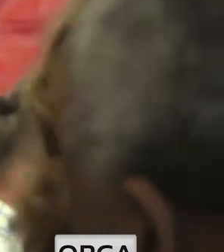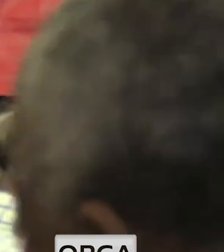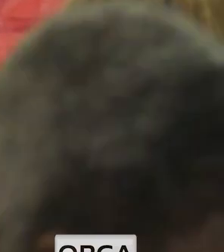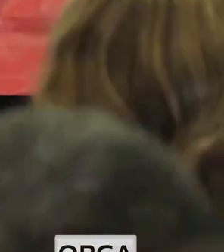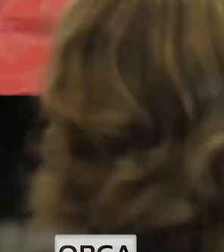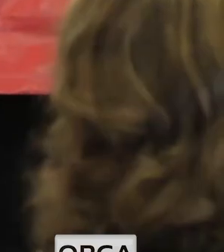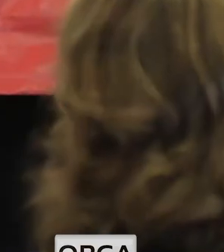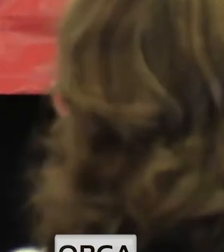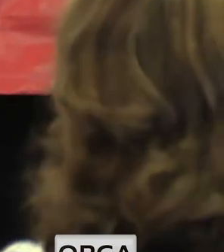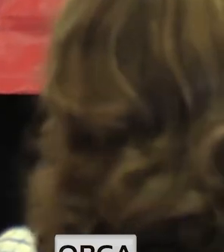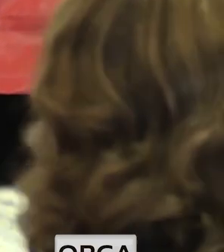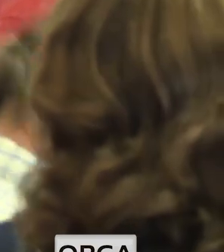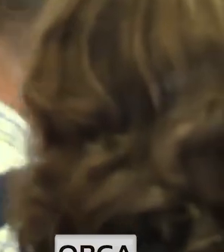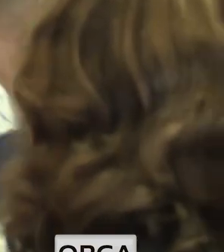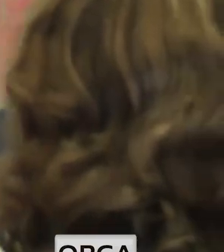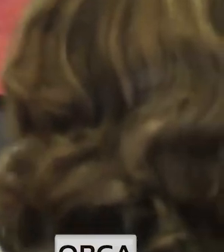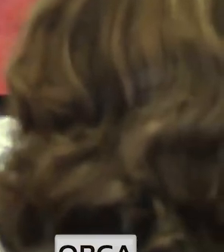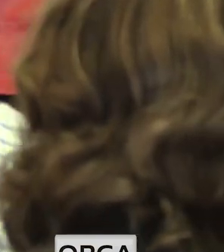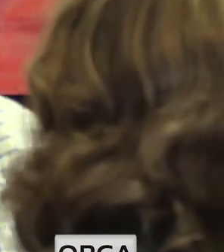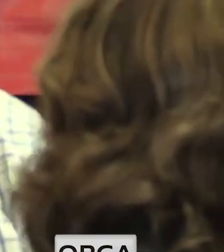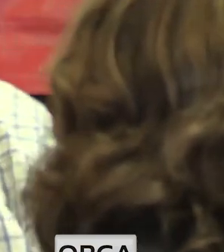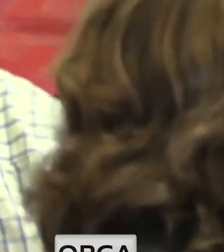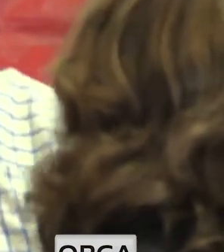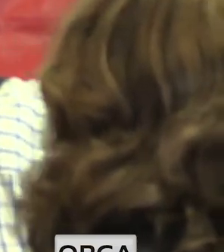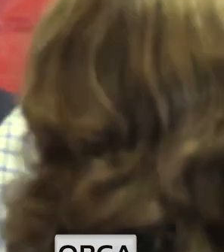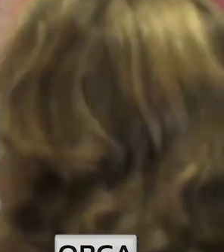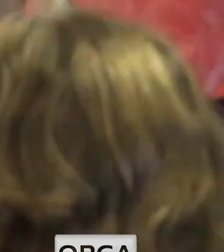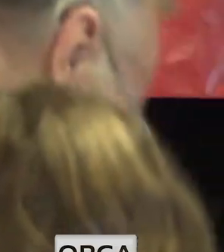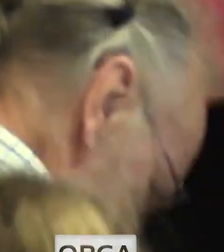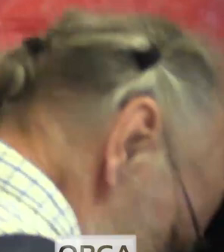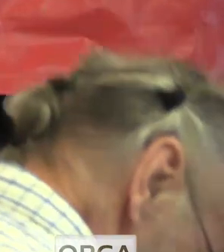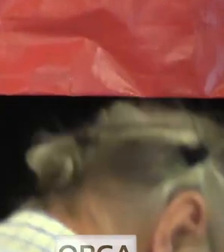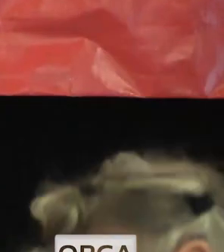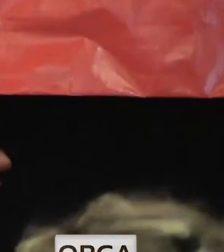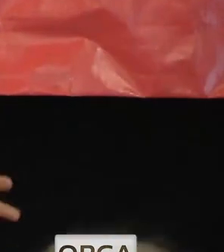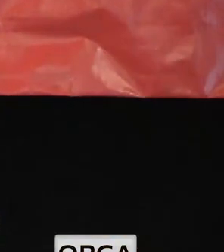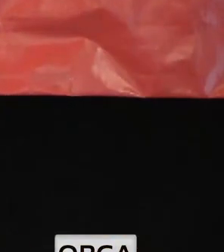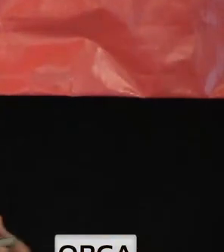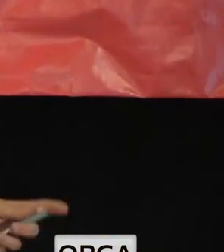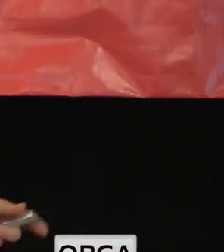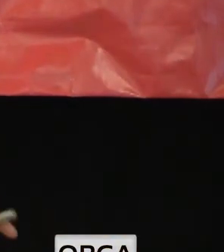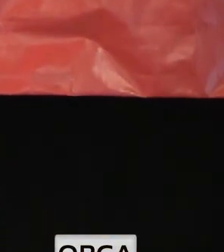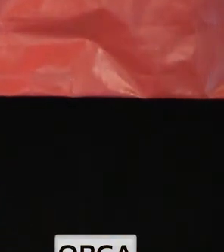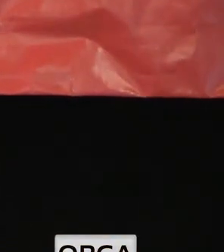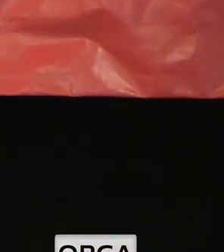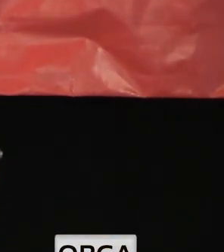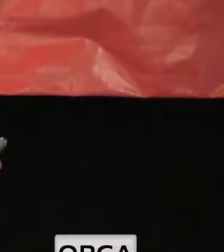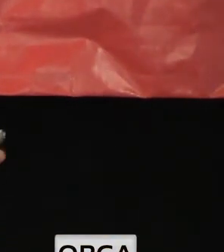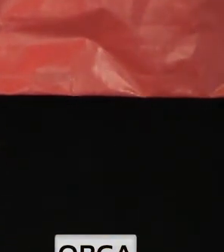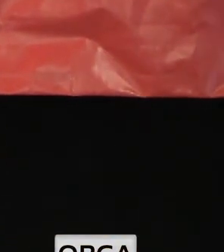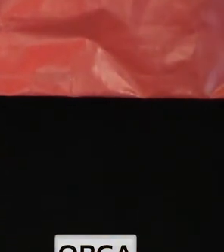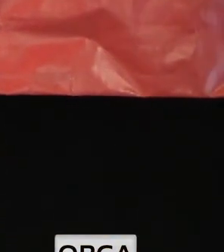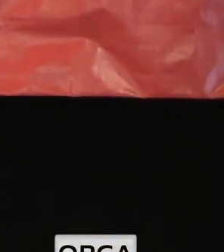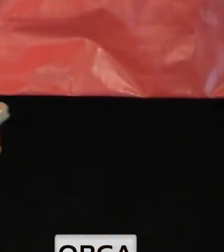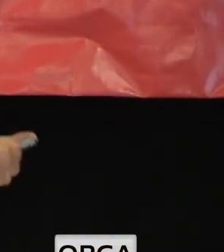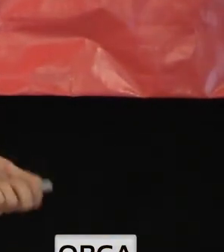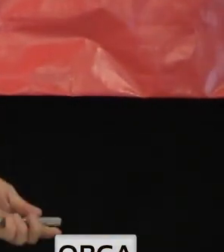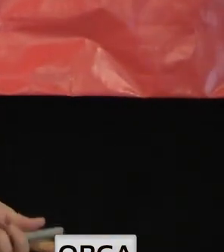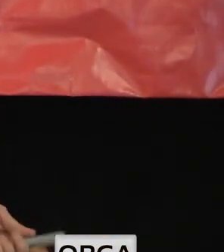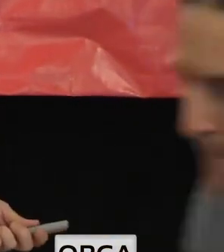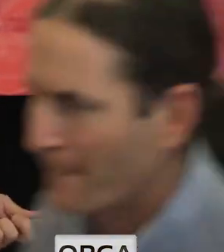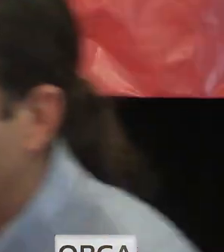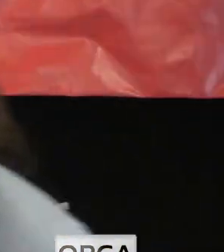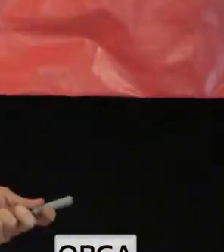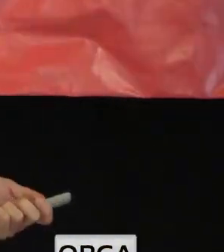All right. Thank you, Congressman. And thank you to all of the candidates who have come out today. Jeremy Hansen, Christine Hallquist,